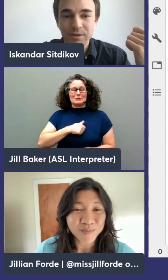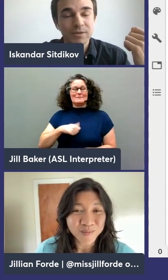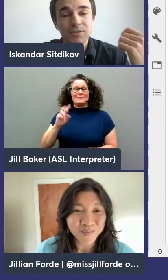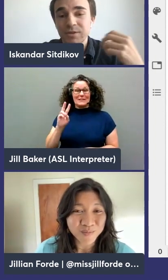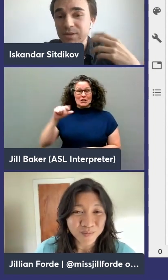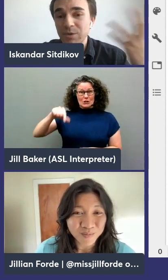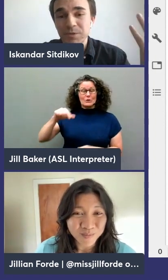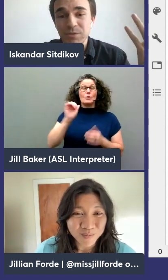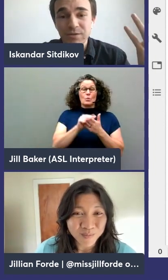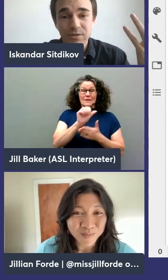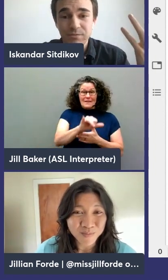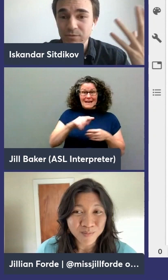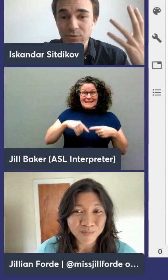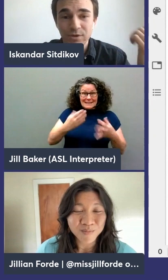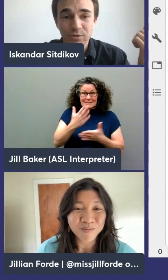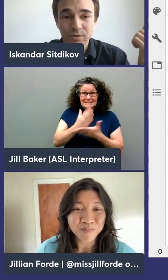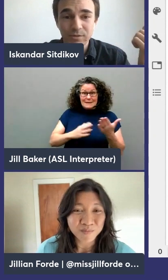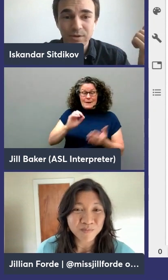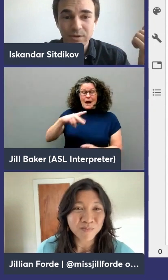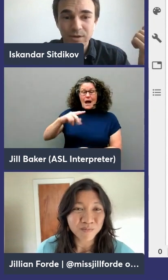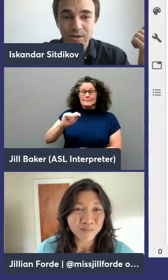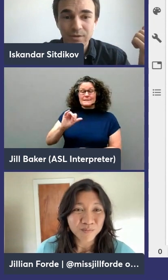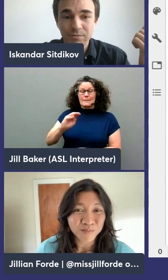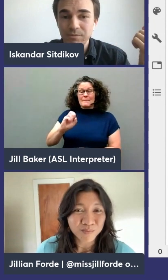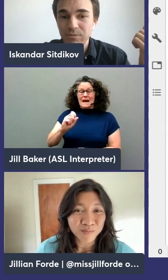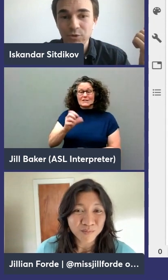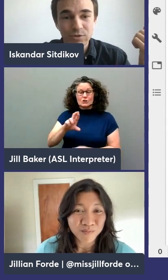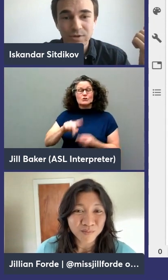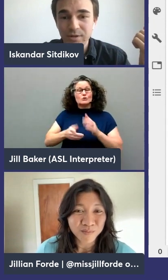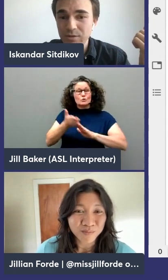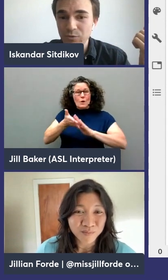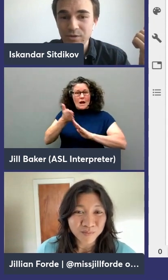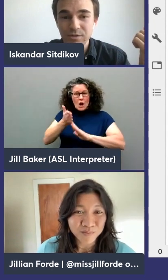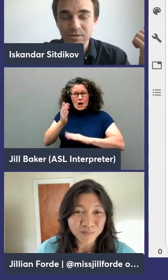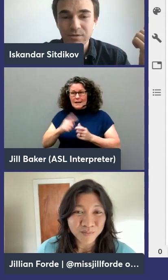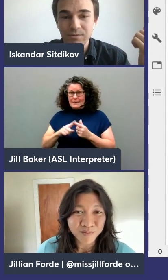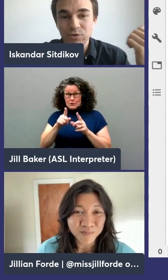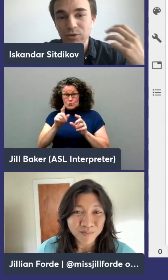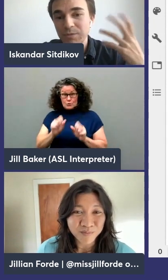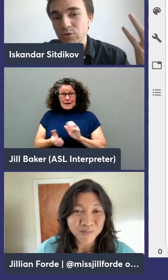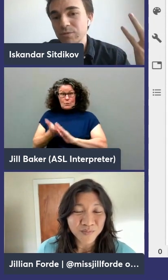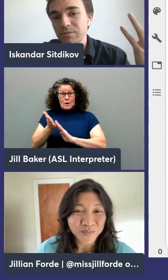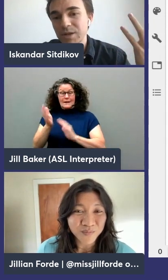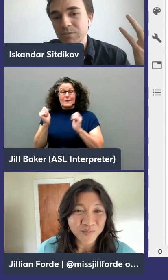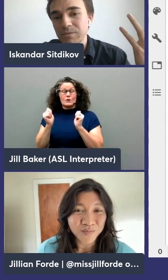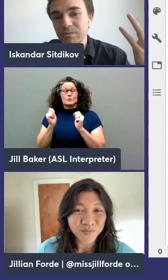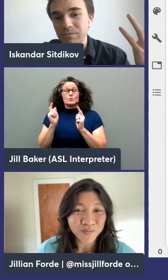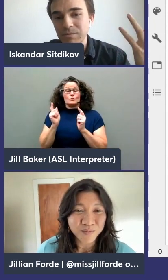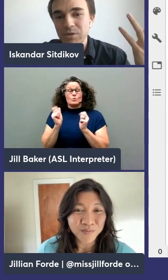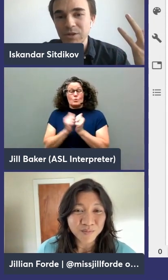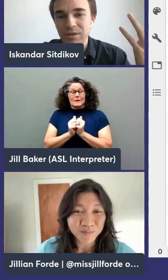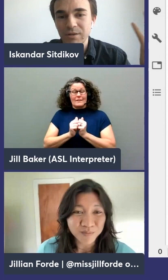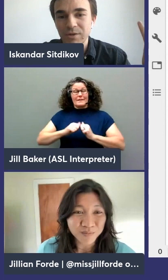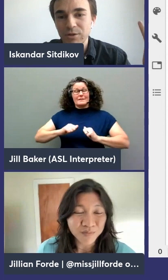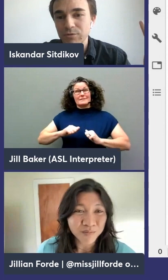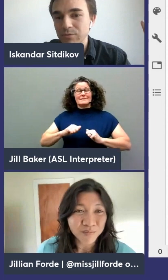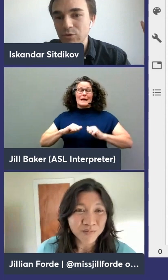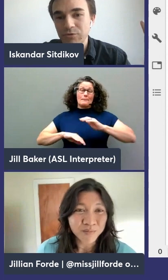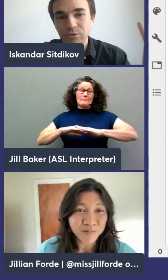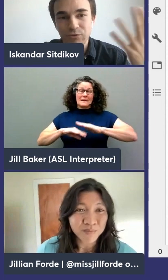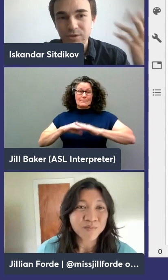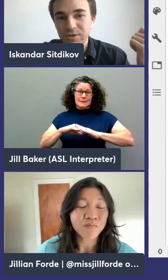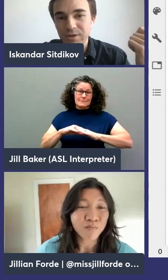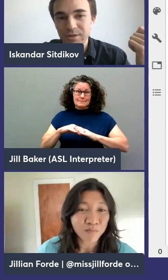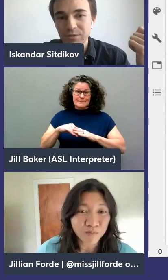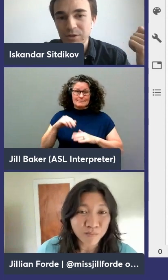waveform, give it some optimizer to run on, and you can run it with to compute minimal eigenvalue